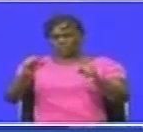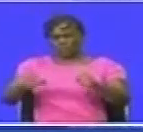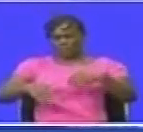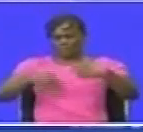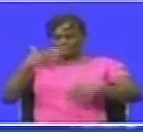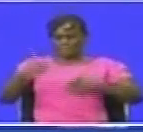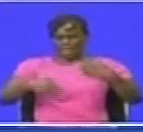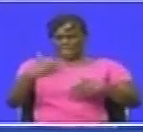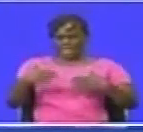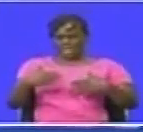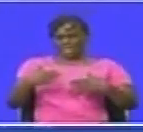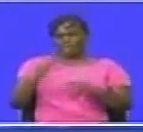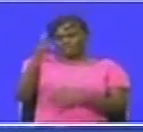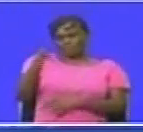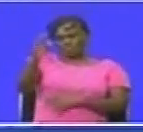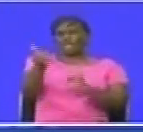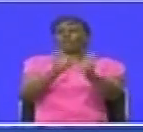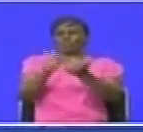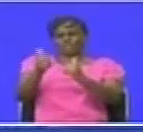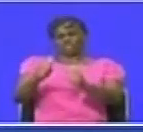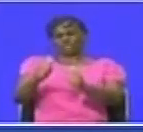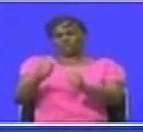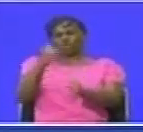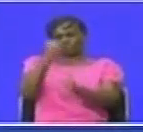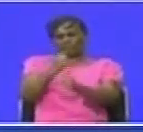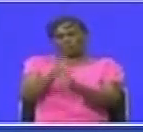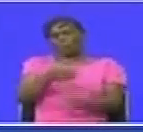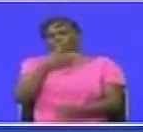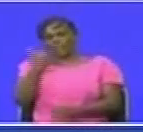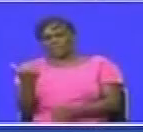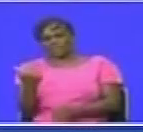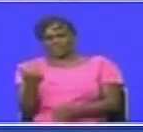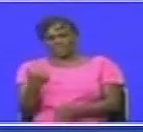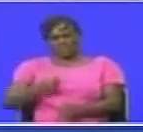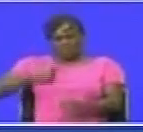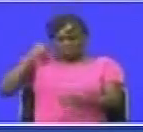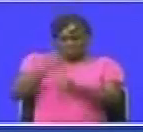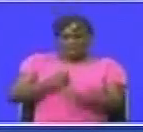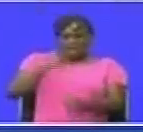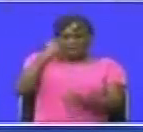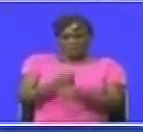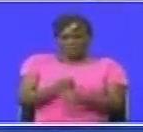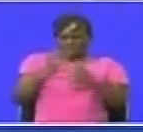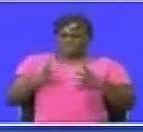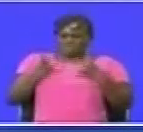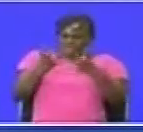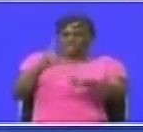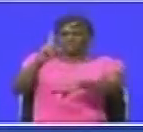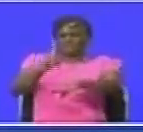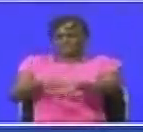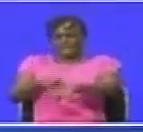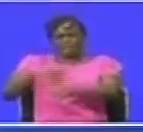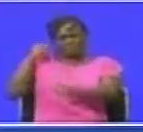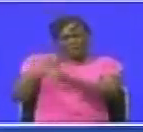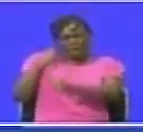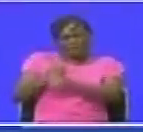them in the coming tournament, hoping things will be better. It's a reward for all of us that have sacrificed time and sacrificed a